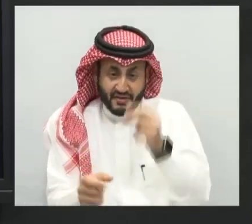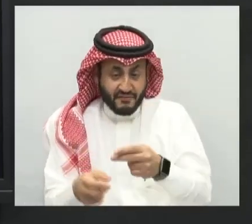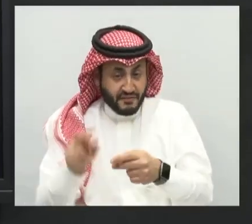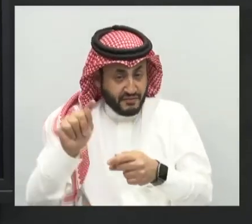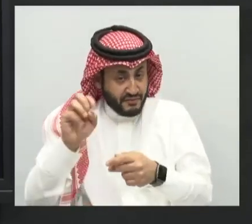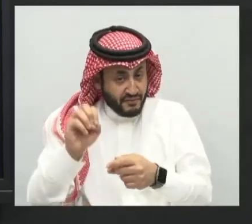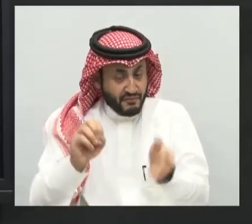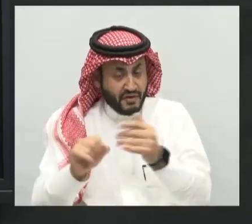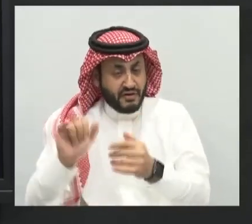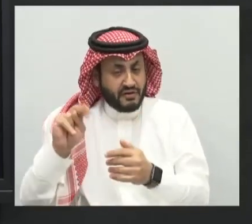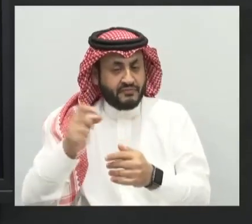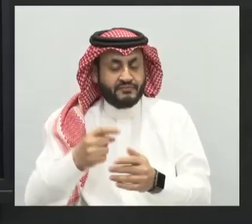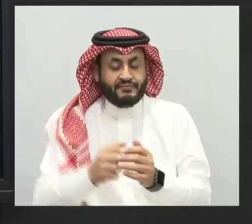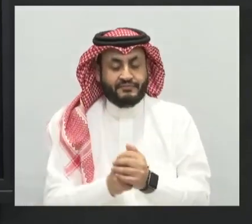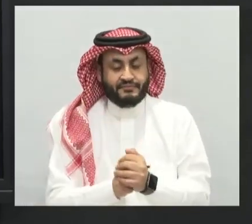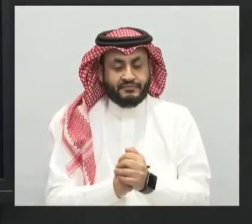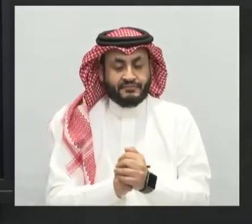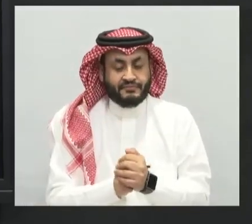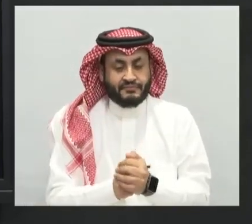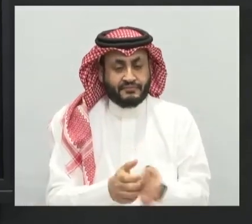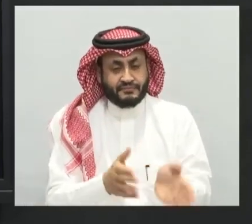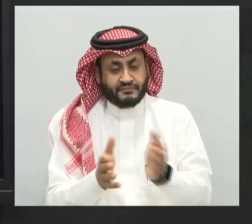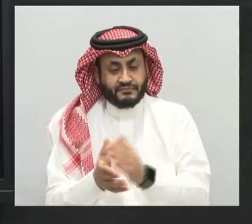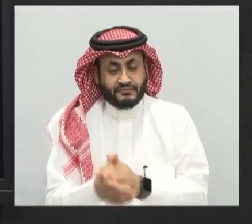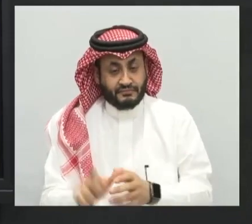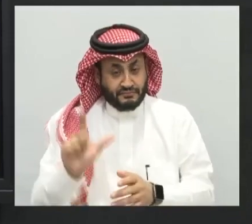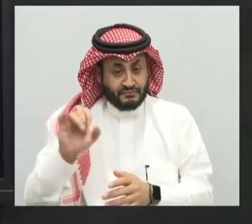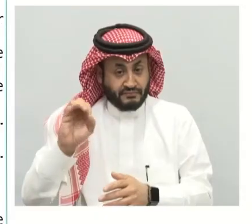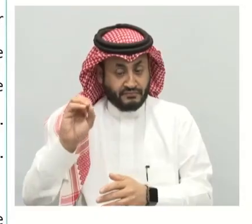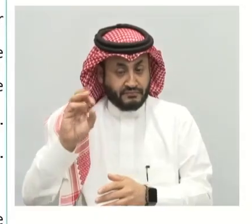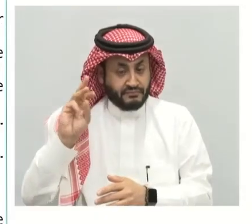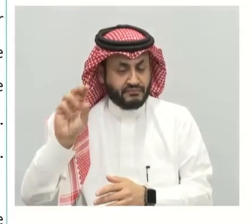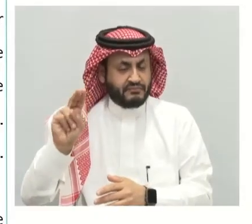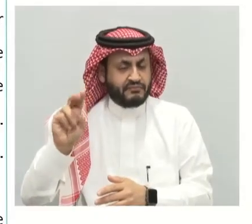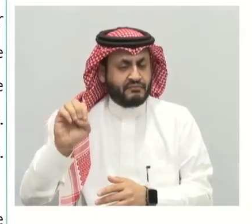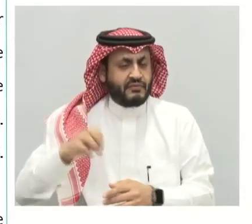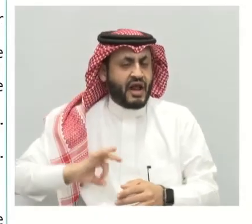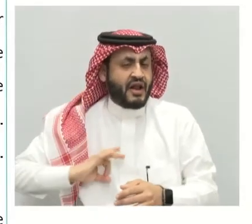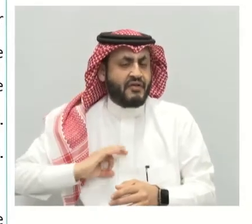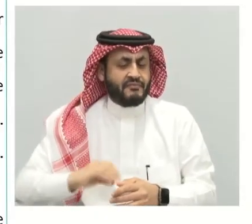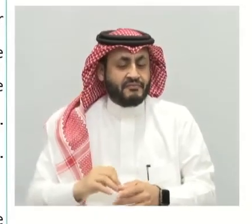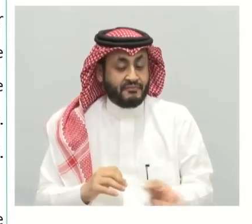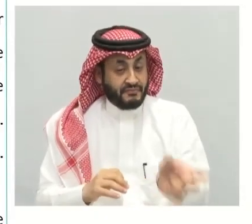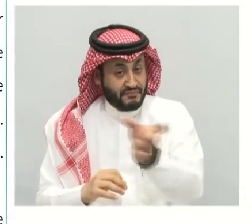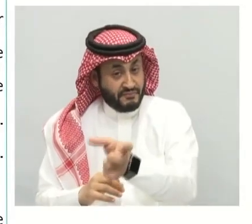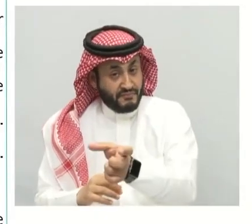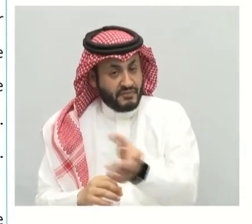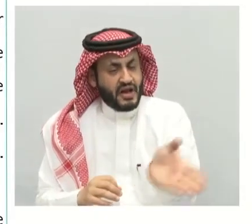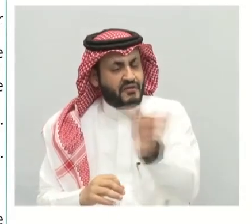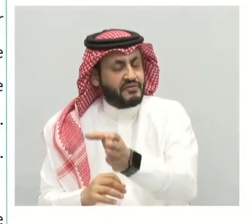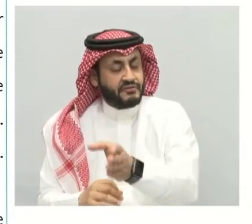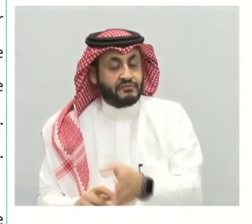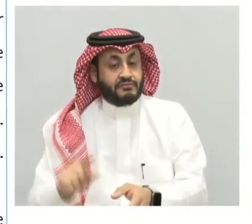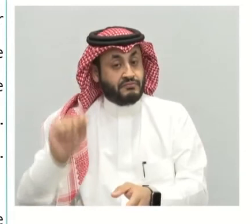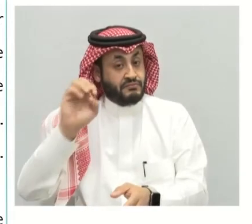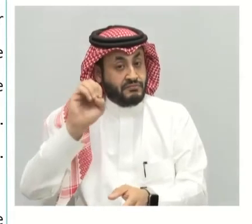it both, gerund and infinitive. For example, love. We can say on number 9, we use love. And what comes after love